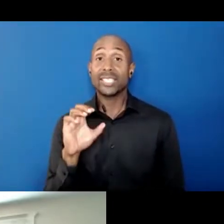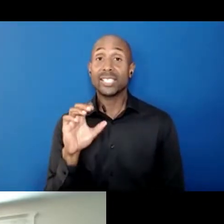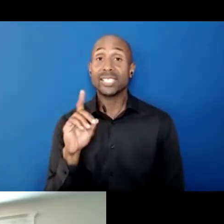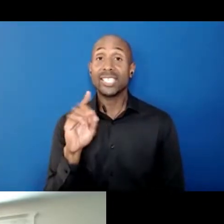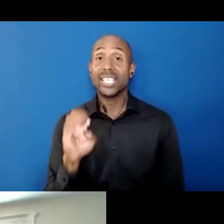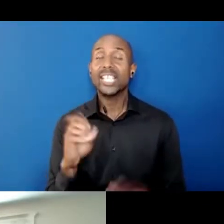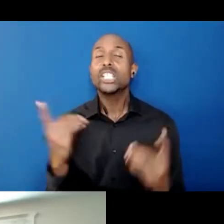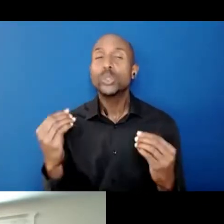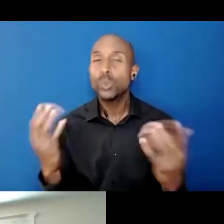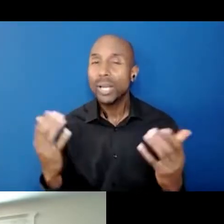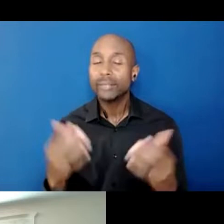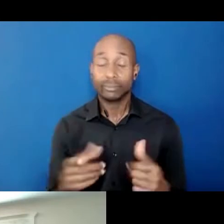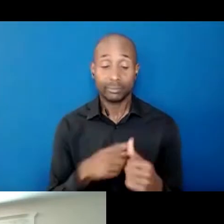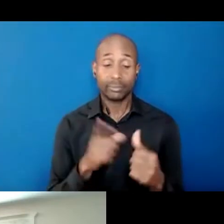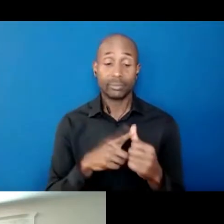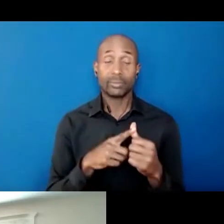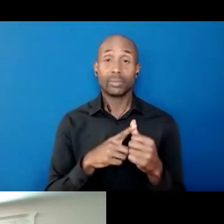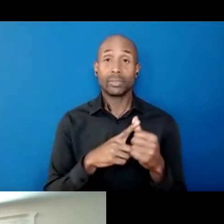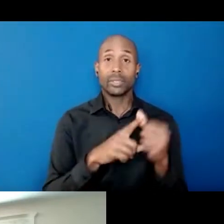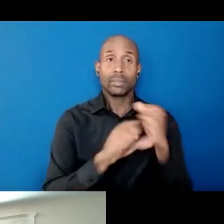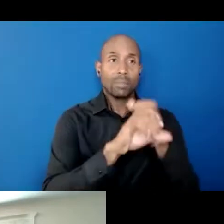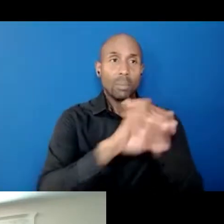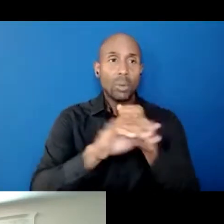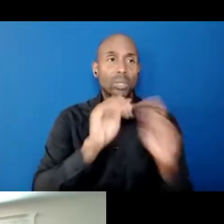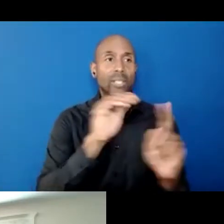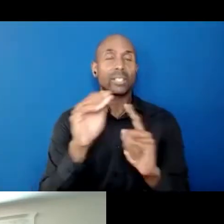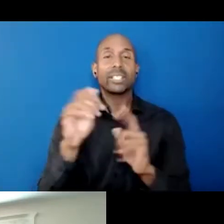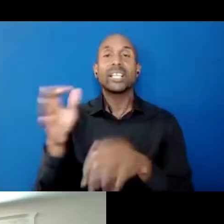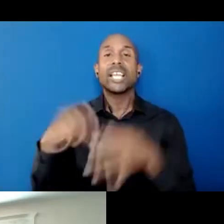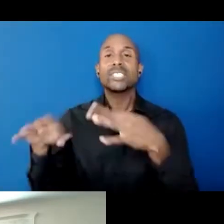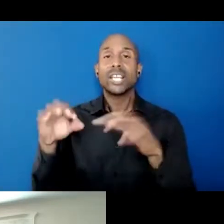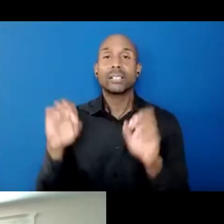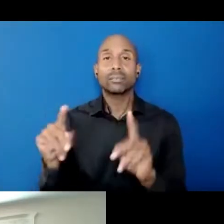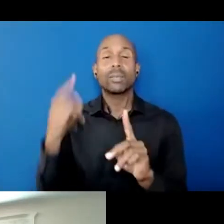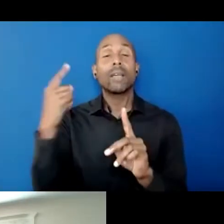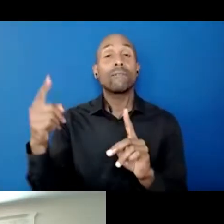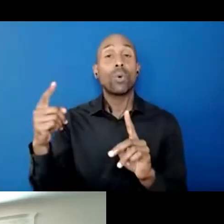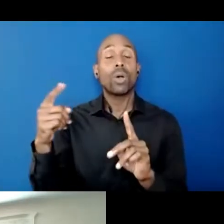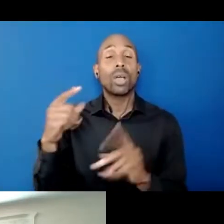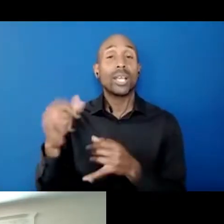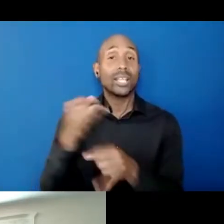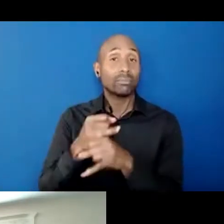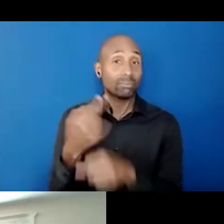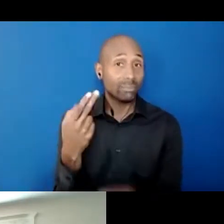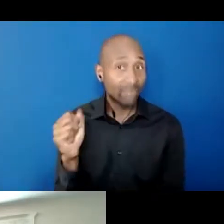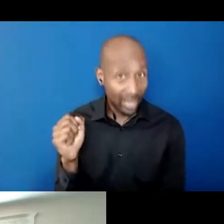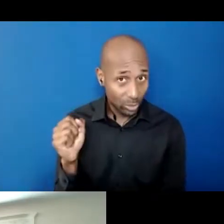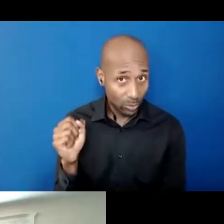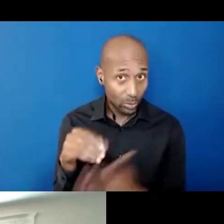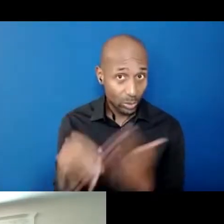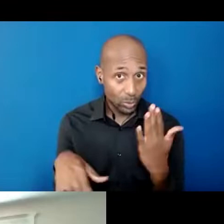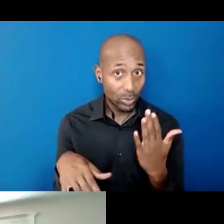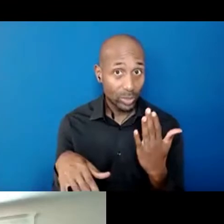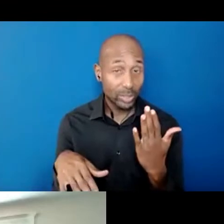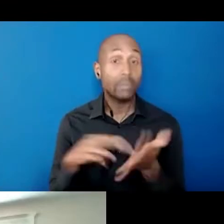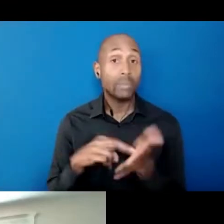For example, promoting exchange opportunities for international high school students coming to the United States,